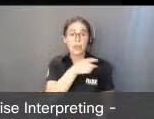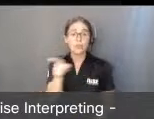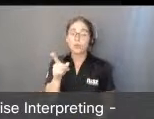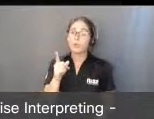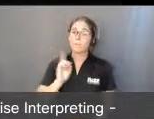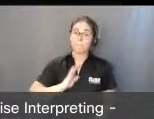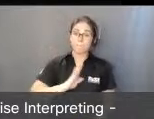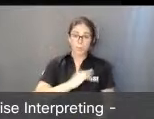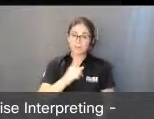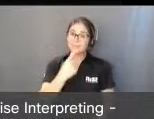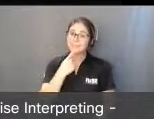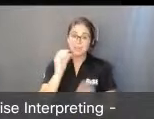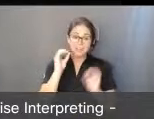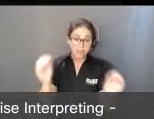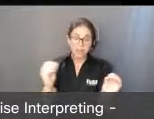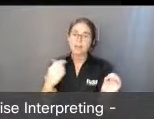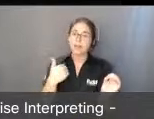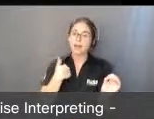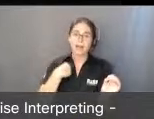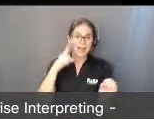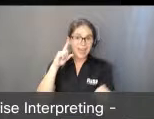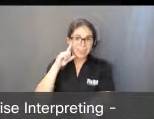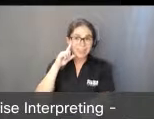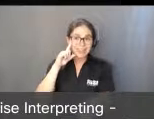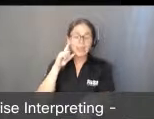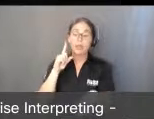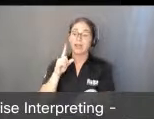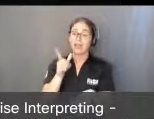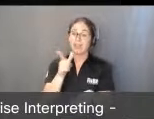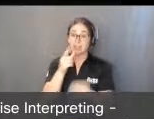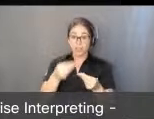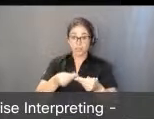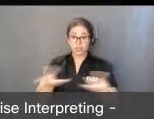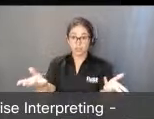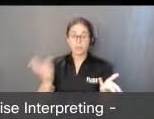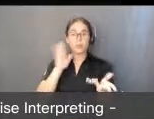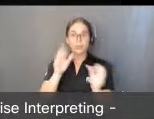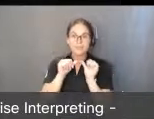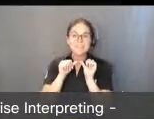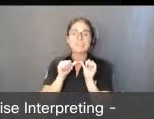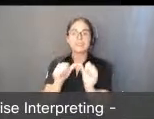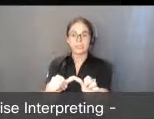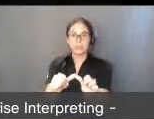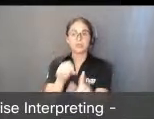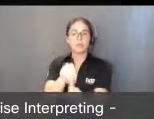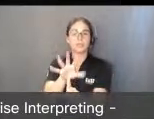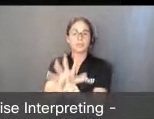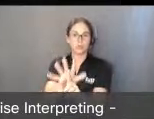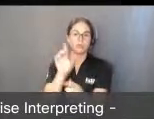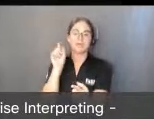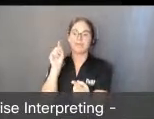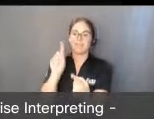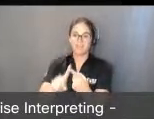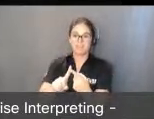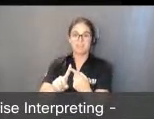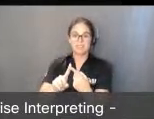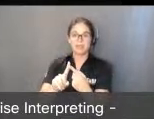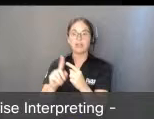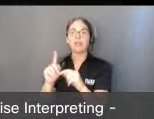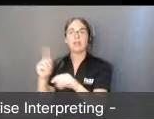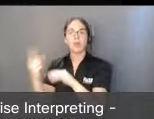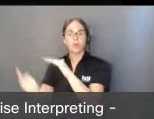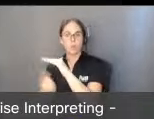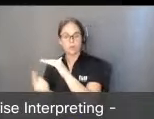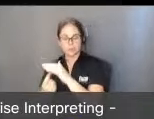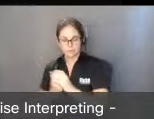lunch distribution will continue ongoing exposure until all your staff is quarantined. I voiced my concerns over and over and over